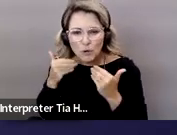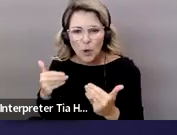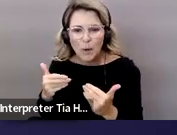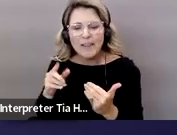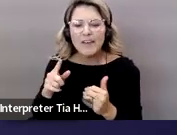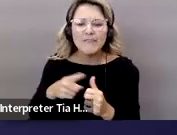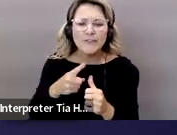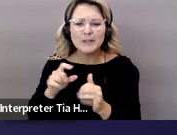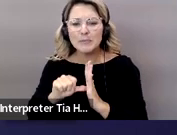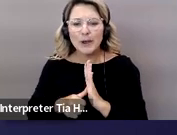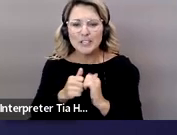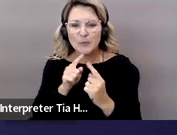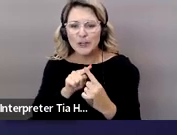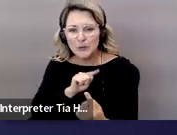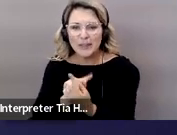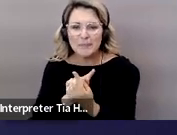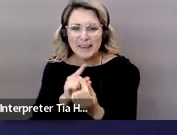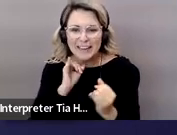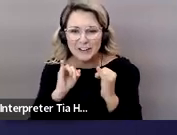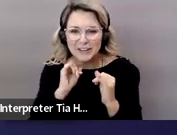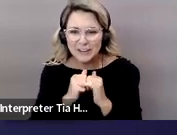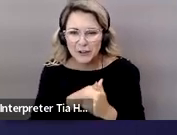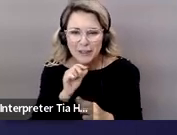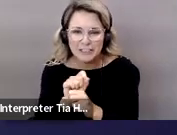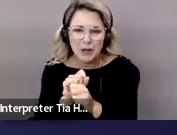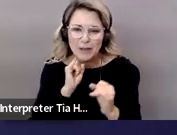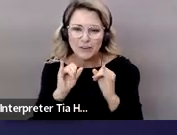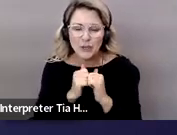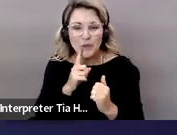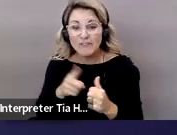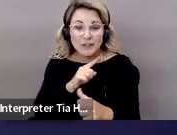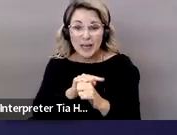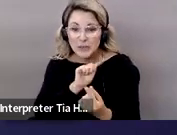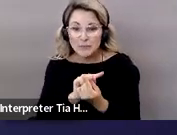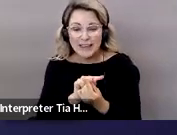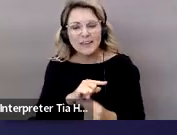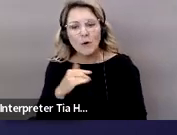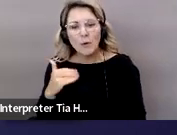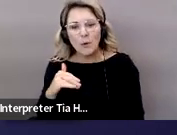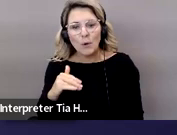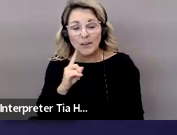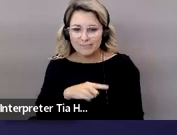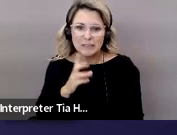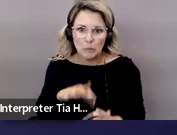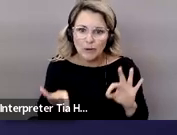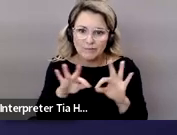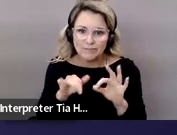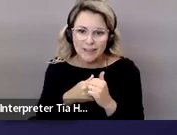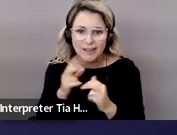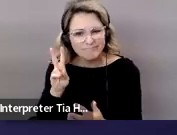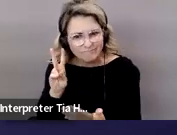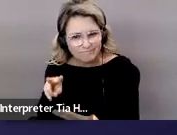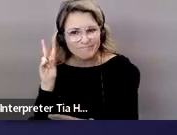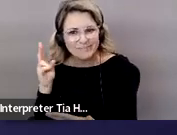few minutes of the job interview, if you will, and it's very, very important. You want to develop this abstract early on